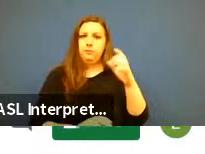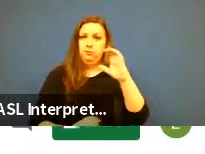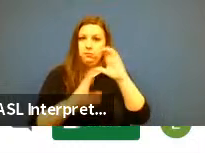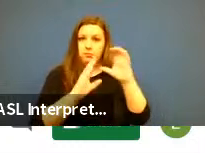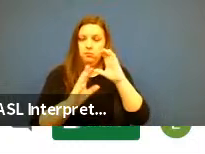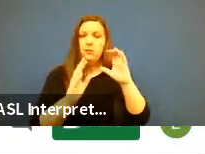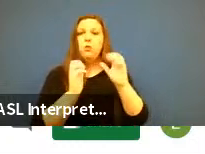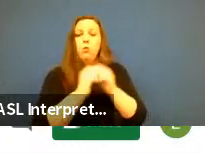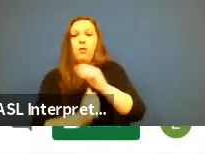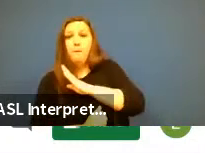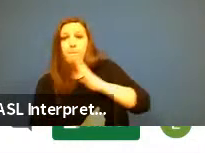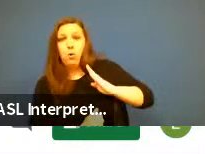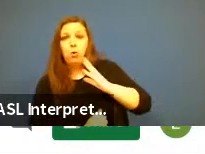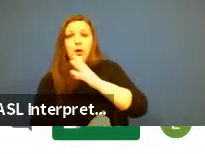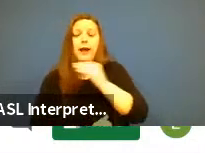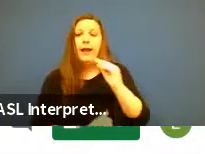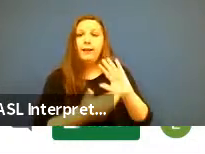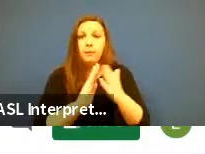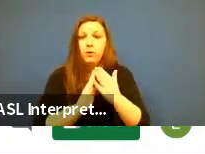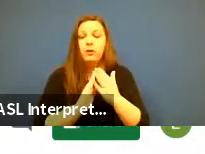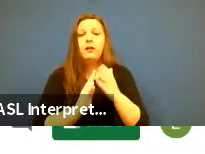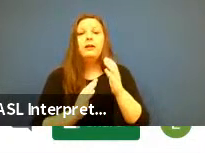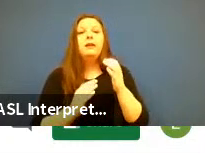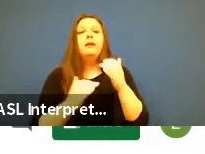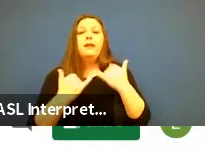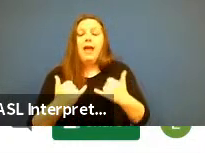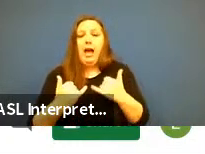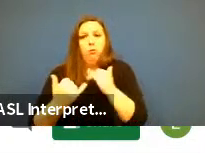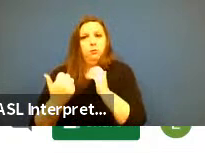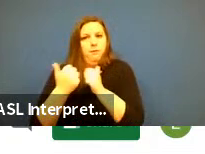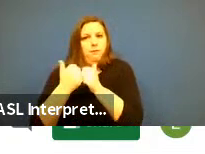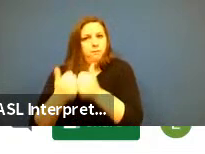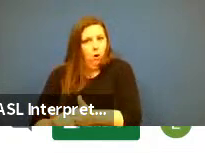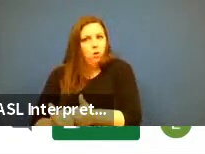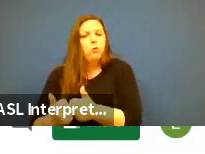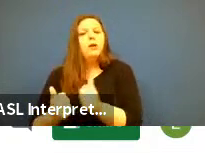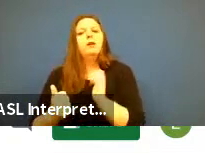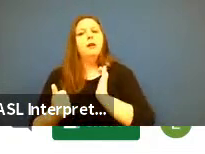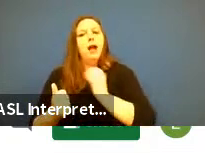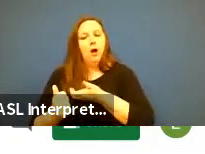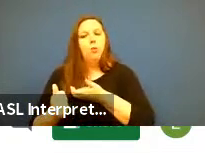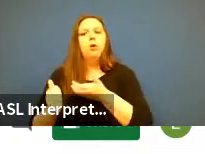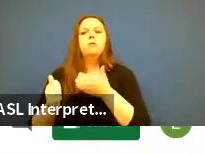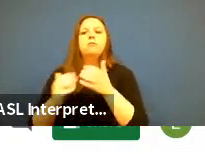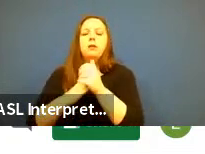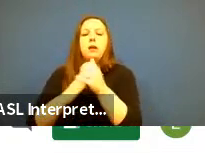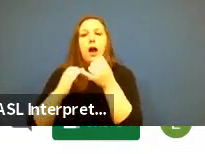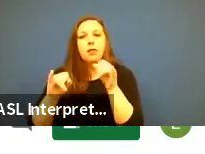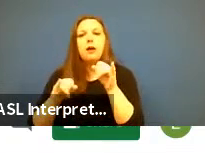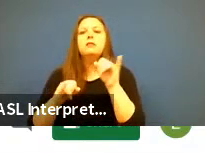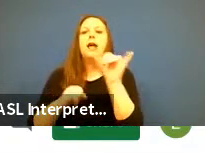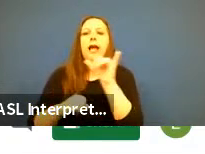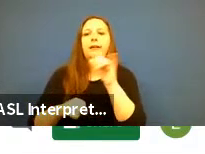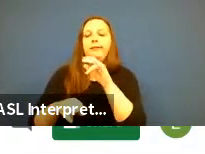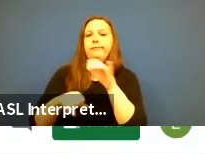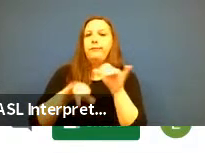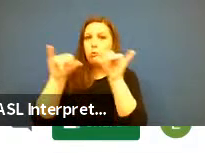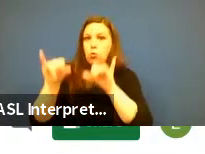the community? Now, of course, within all of the guidelines that we've just discussed among our norms, et cetera. But it seems to me